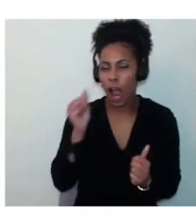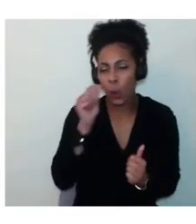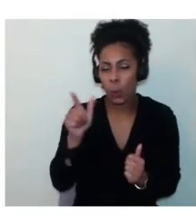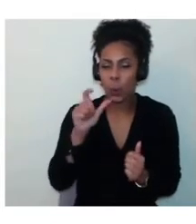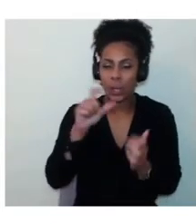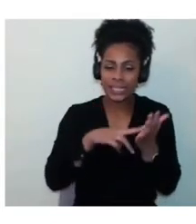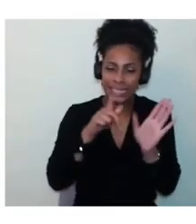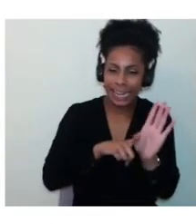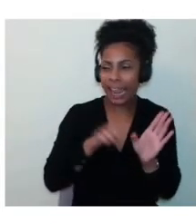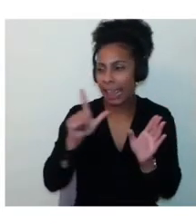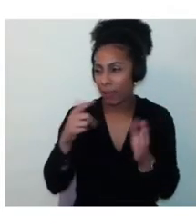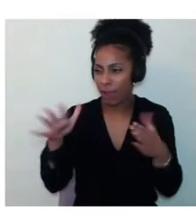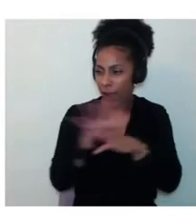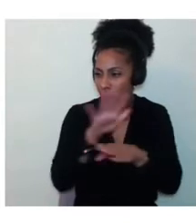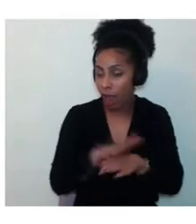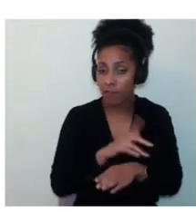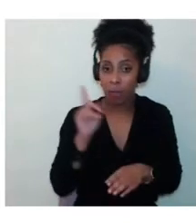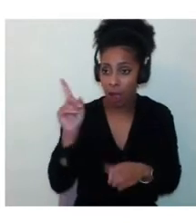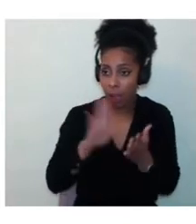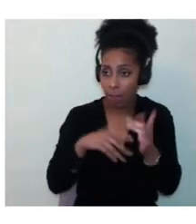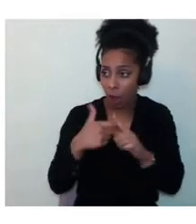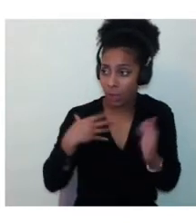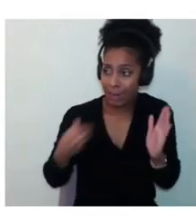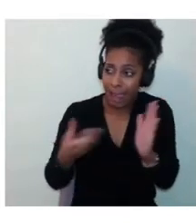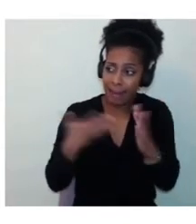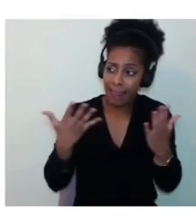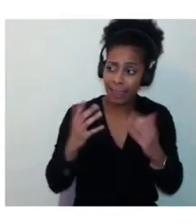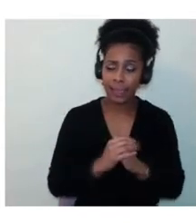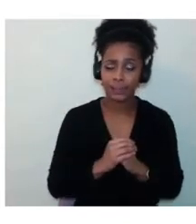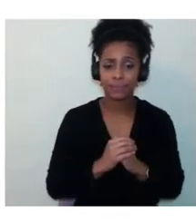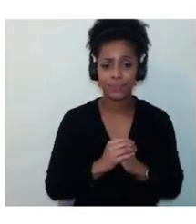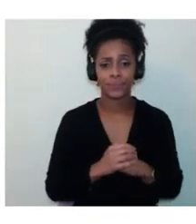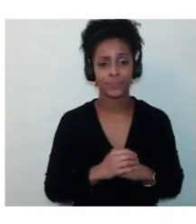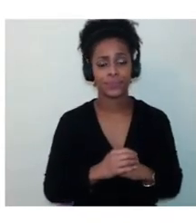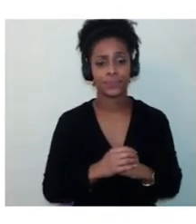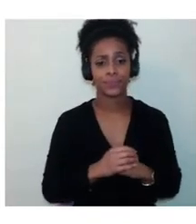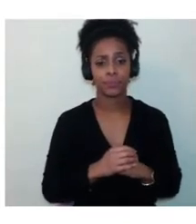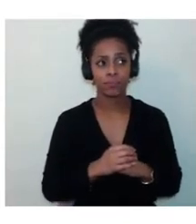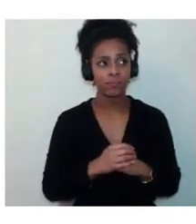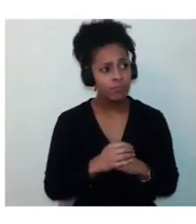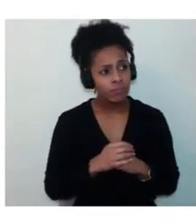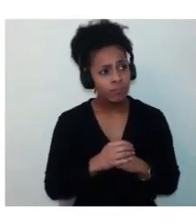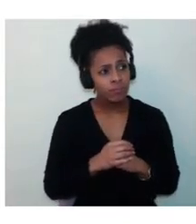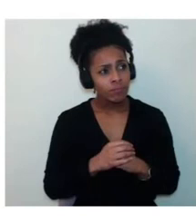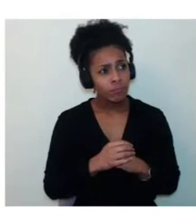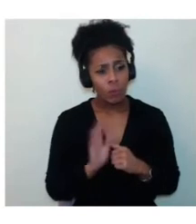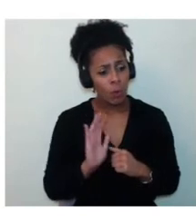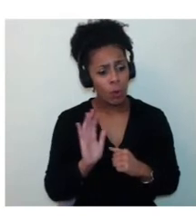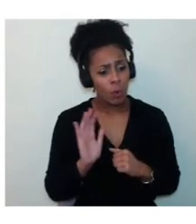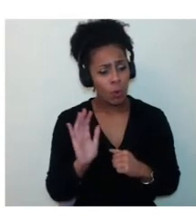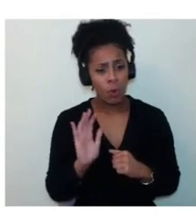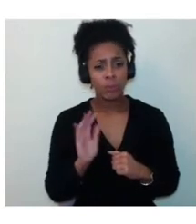to add on the subject of process? No, I don't think so. I think all I'd add is